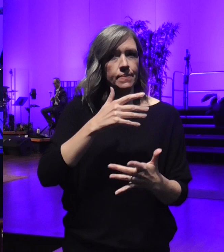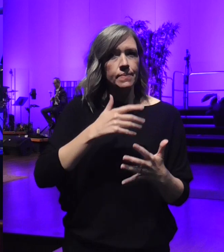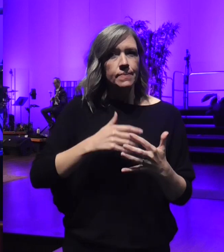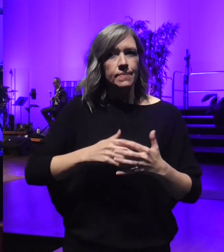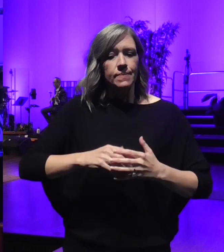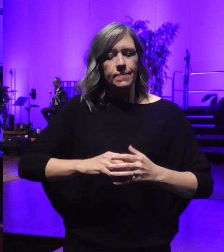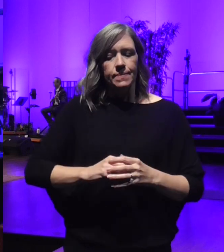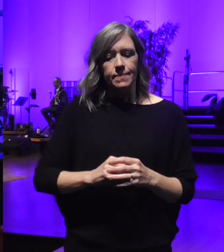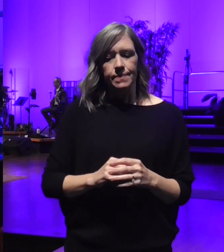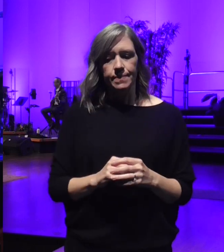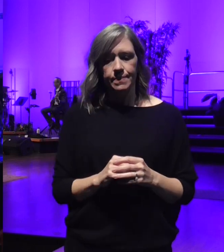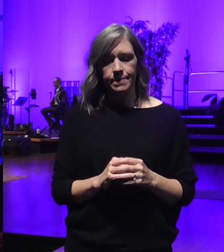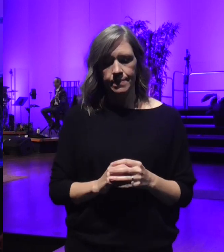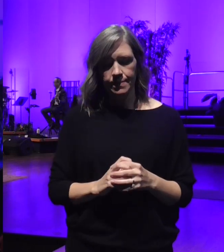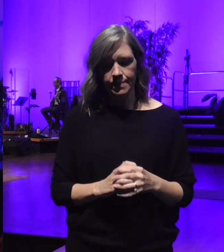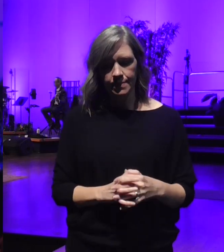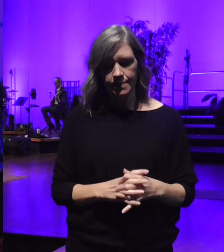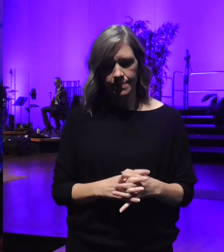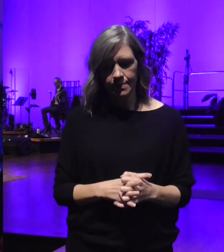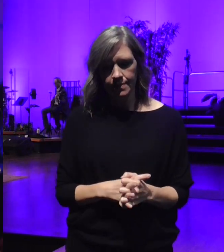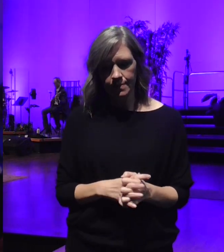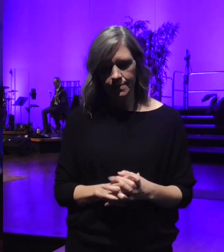place.